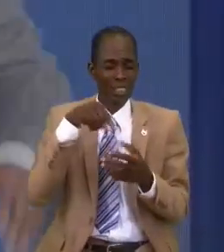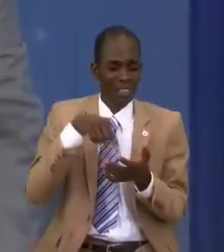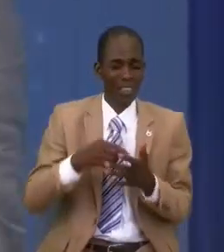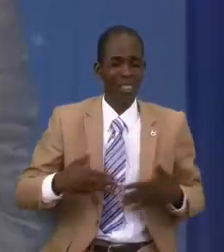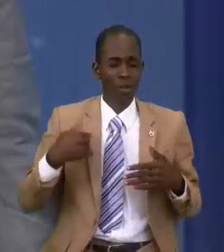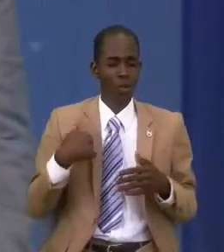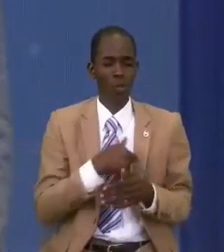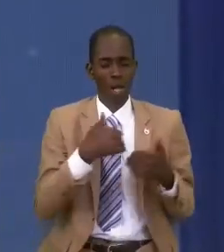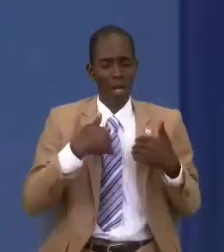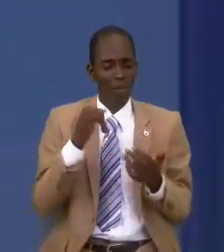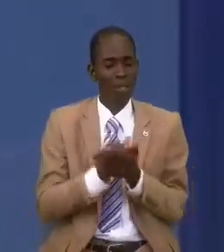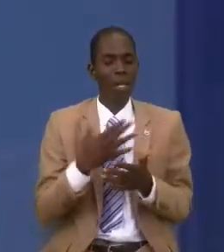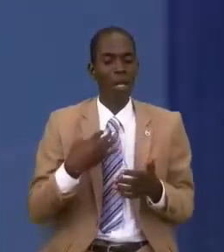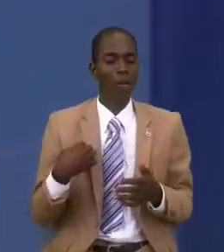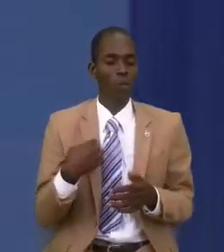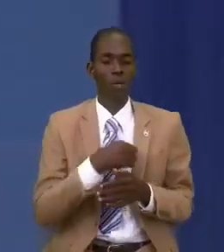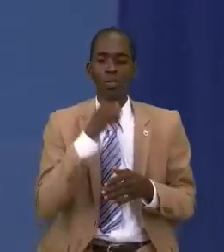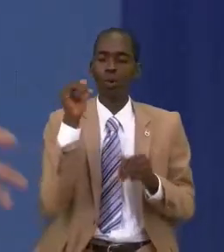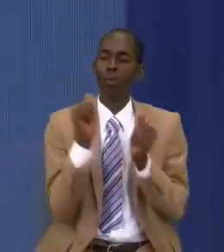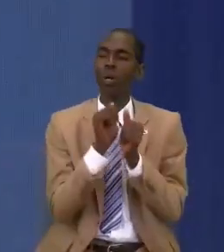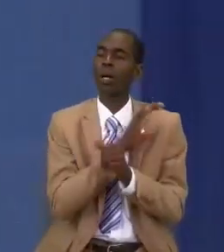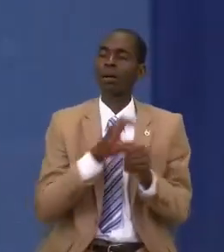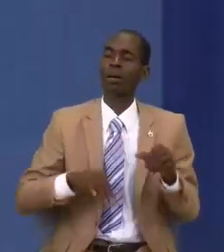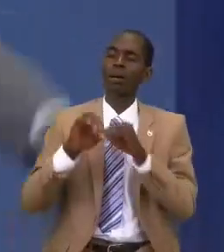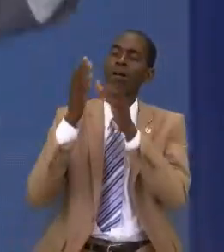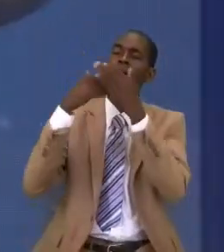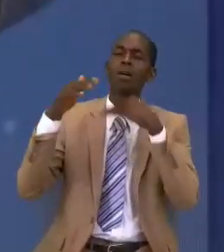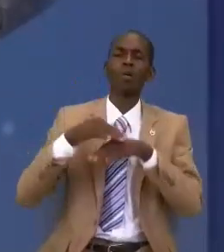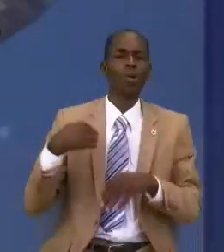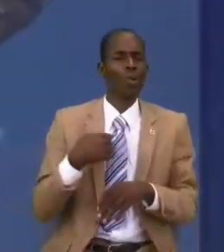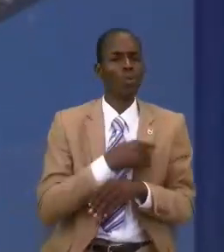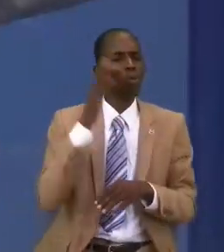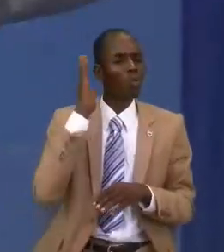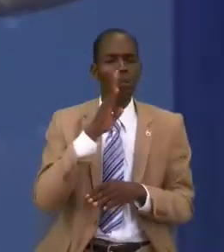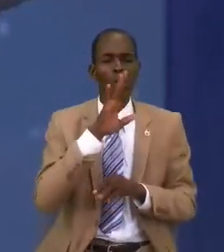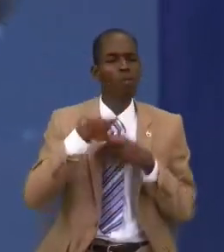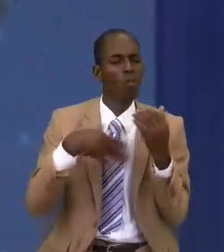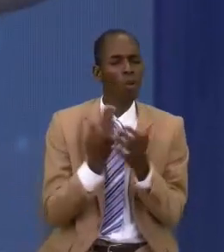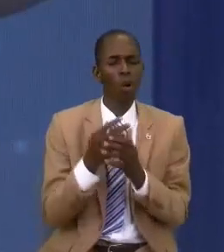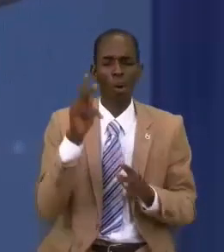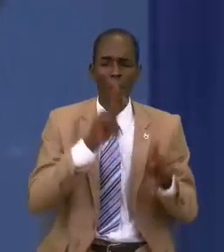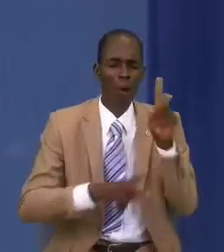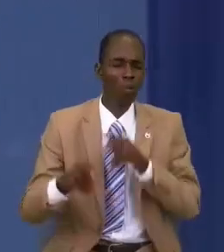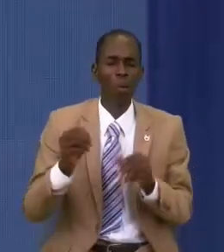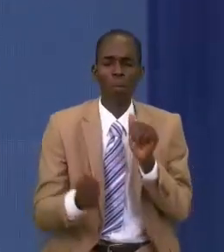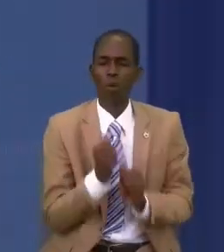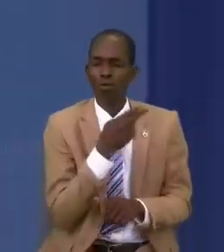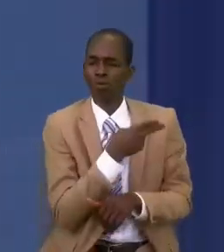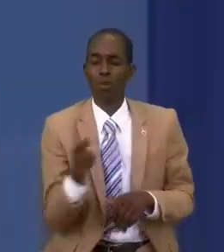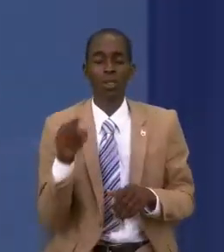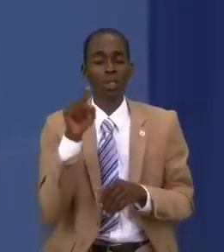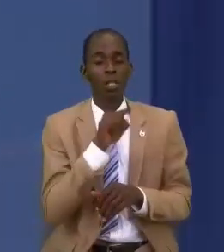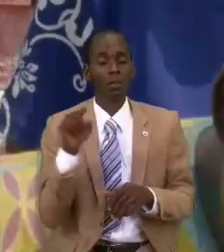be of all men the most miserable. Therefore, Lord, we're praying you'll prepare us for the day of rapture